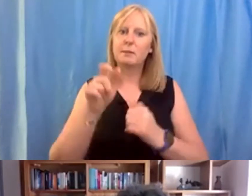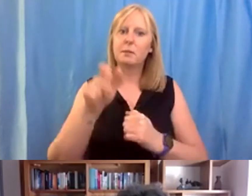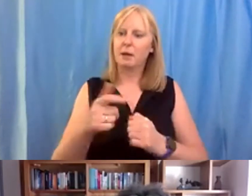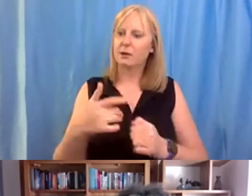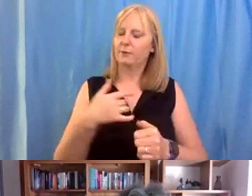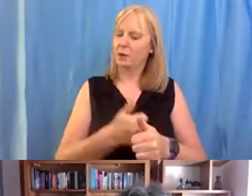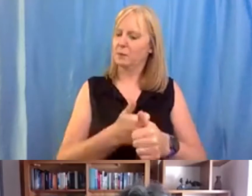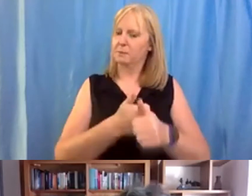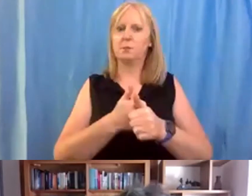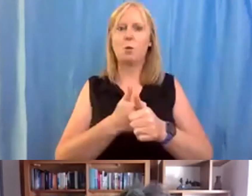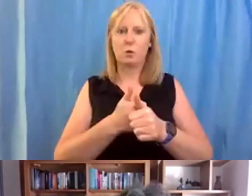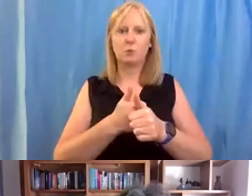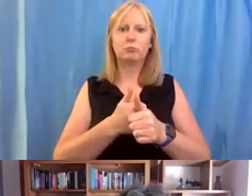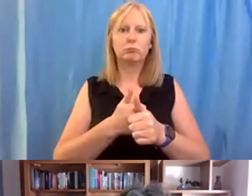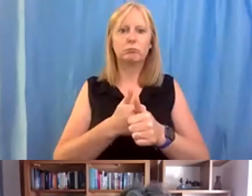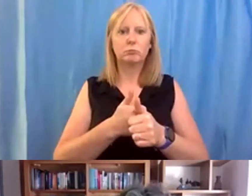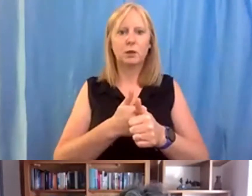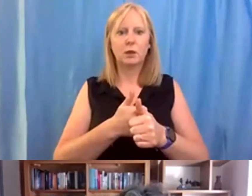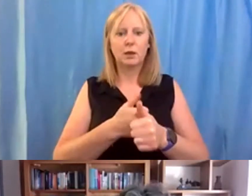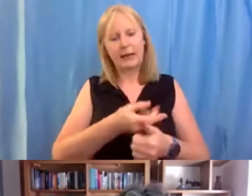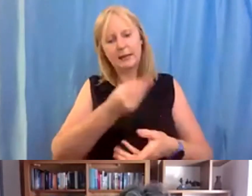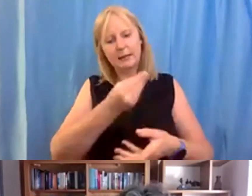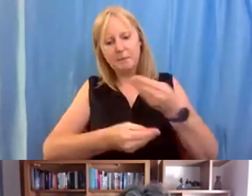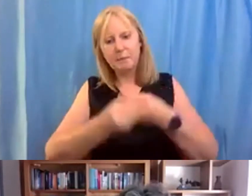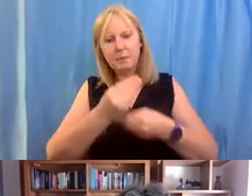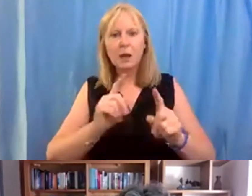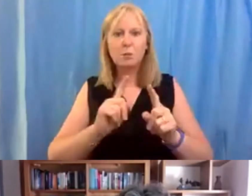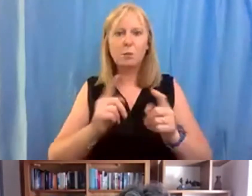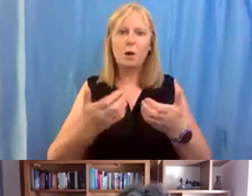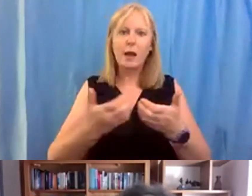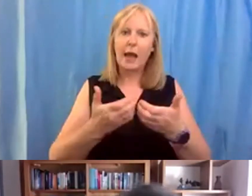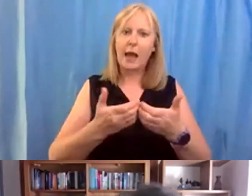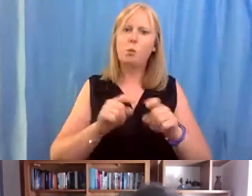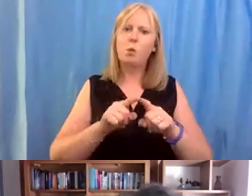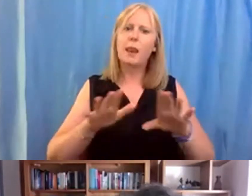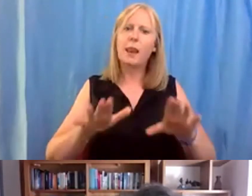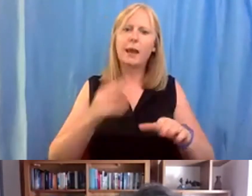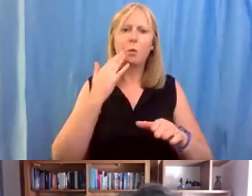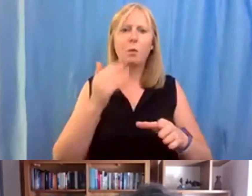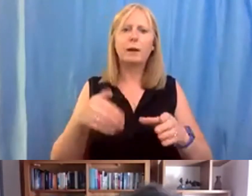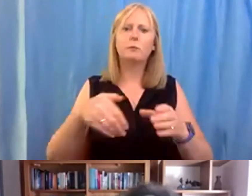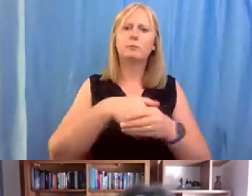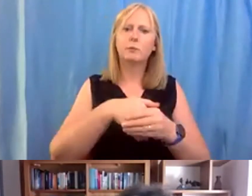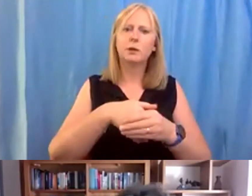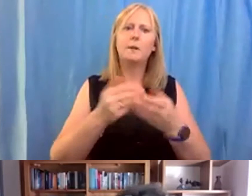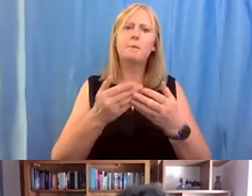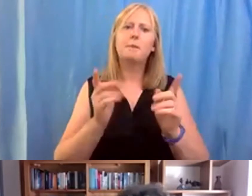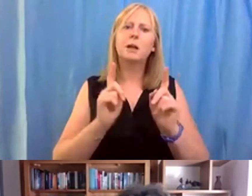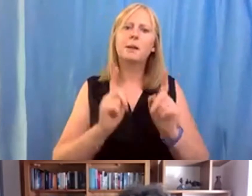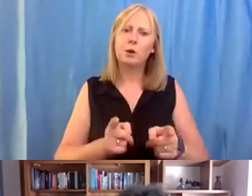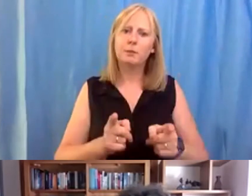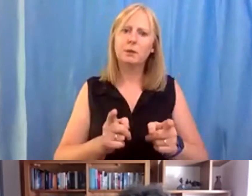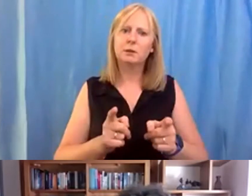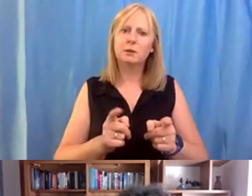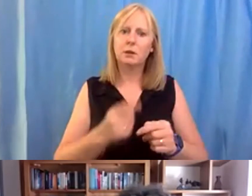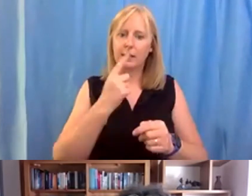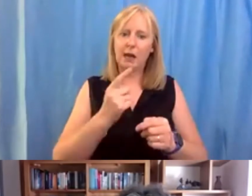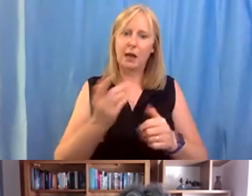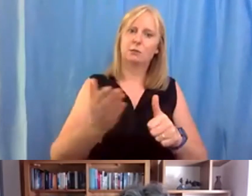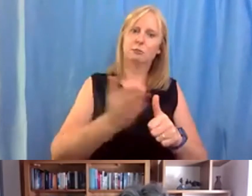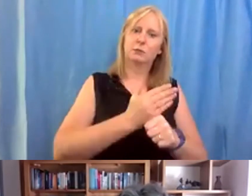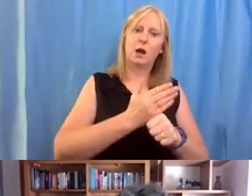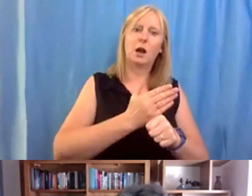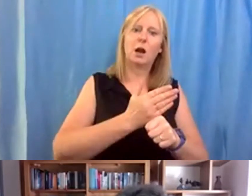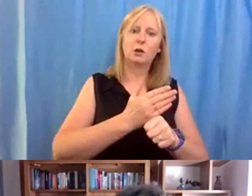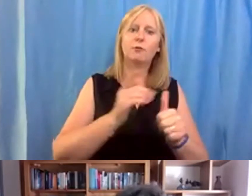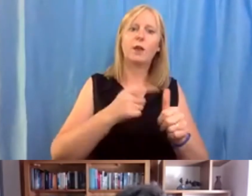support, talk them through what it's like to have a public appointment, and that could perhaps be in place from the application stage to give